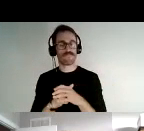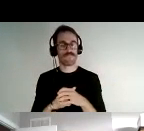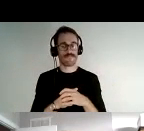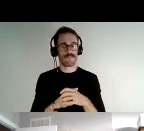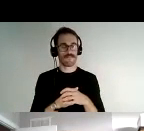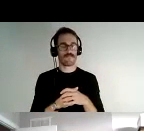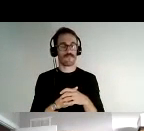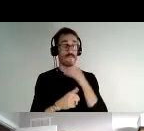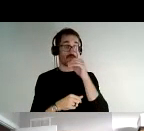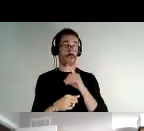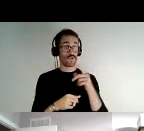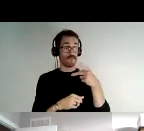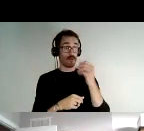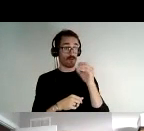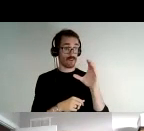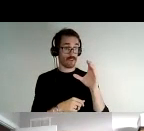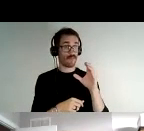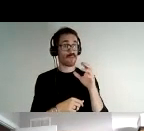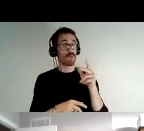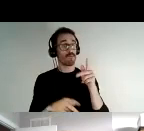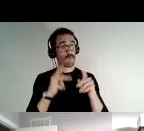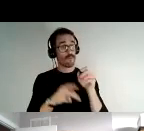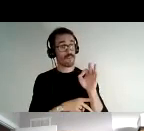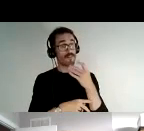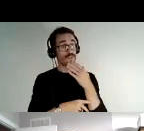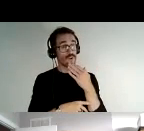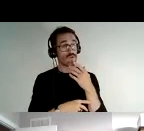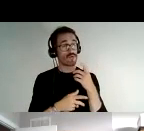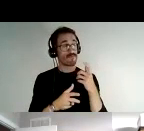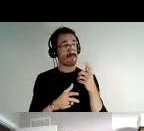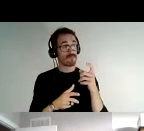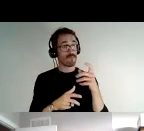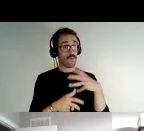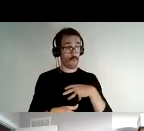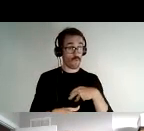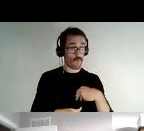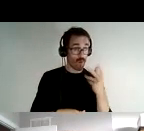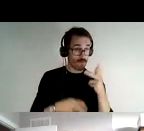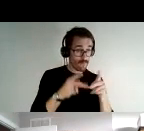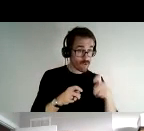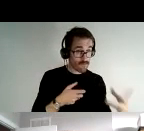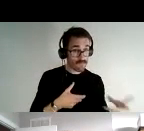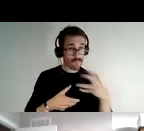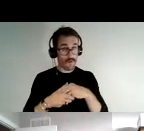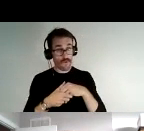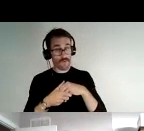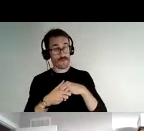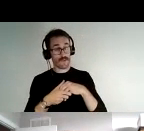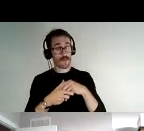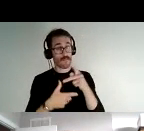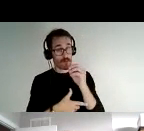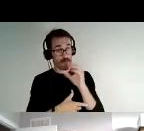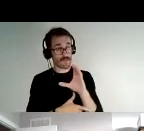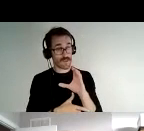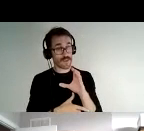the time. You know, how much space should white people be playing a role, even though they're supportive of the